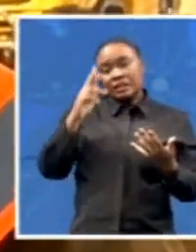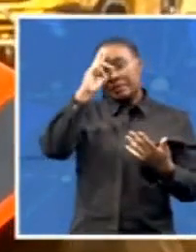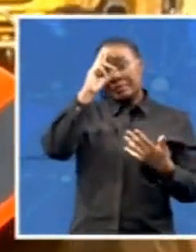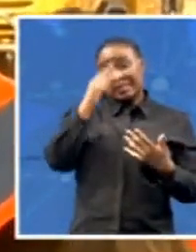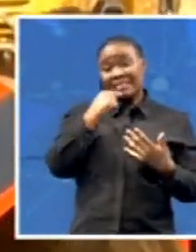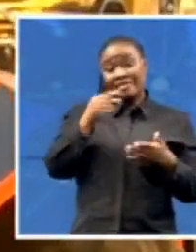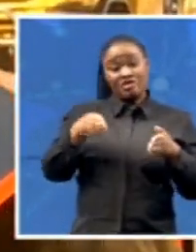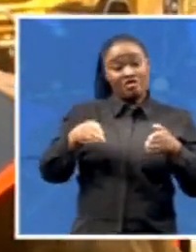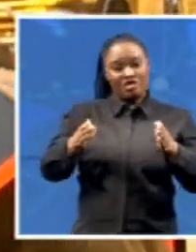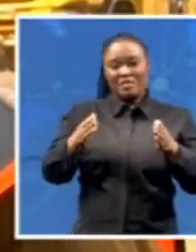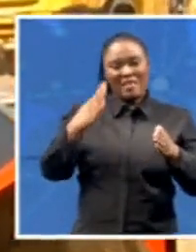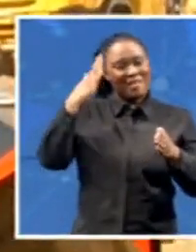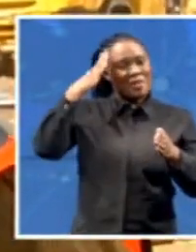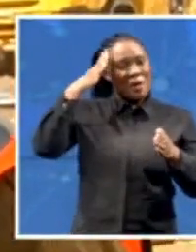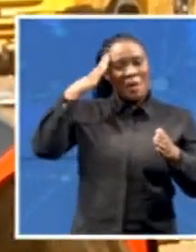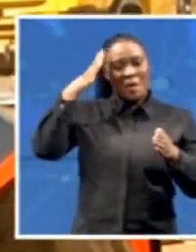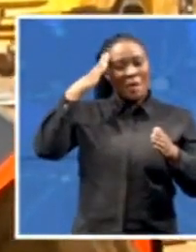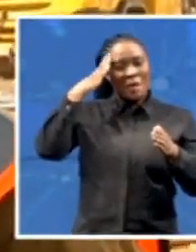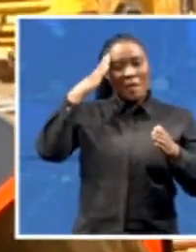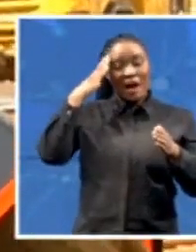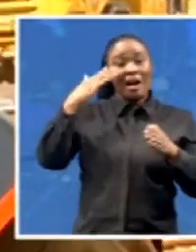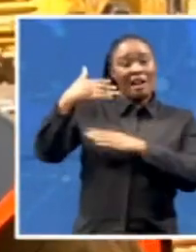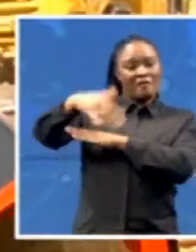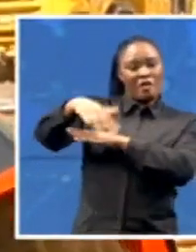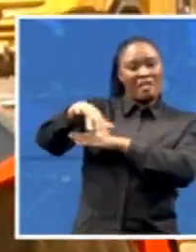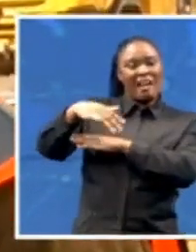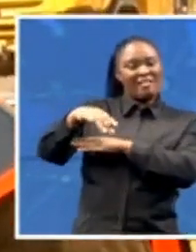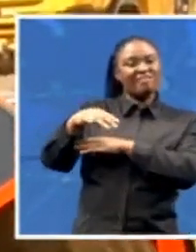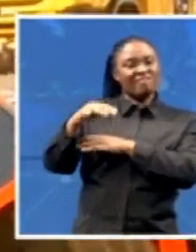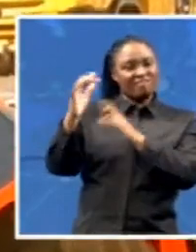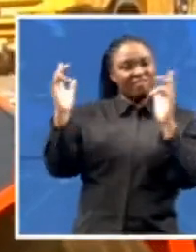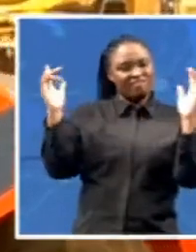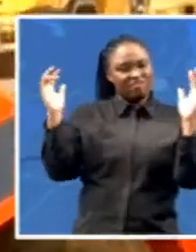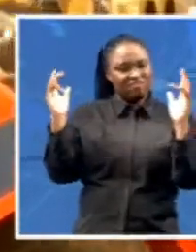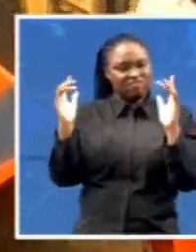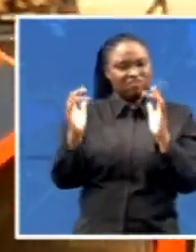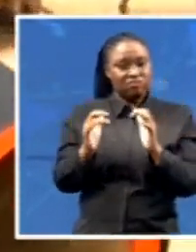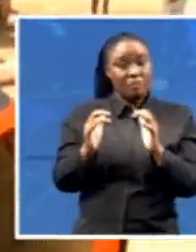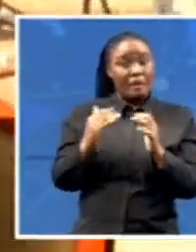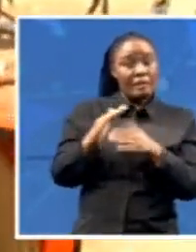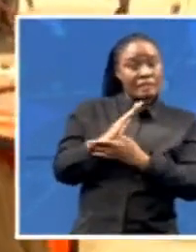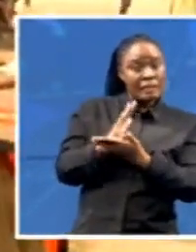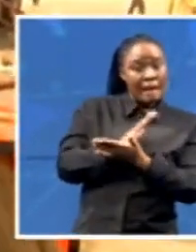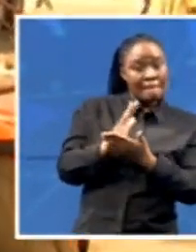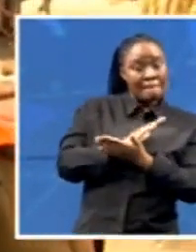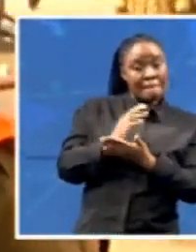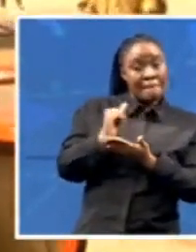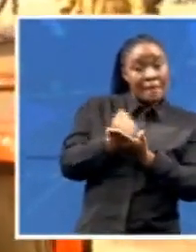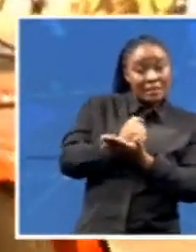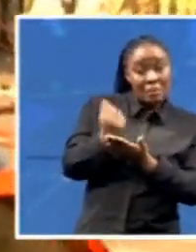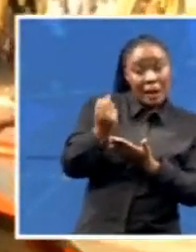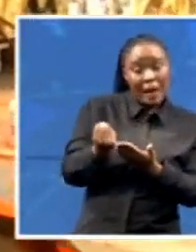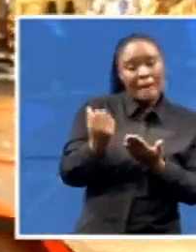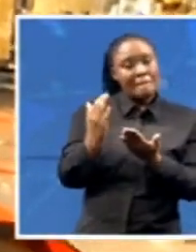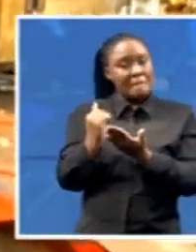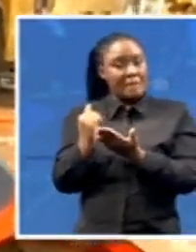lot of foreign nationals, which some we do not know if they are documented or not, and some we do not even know because the fire is still burning, if there are